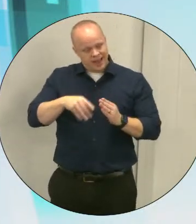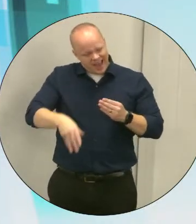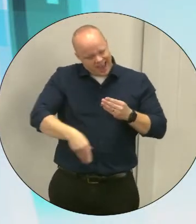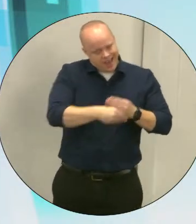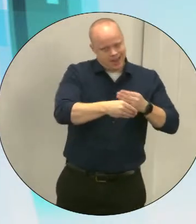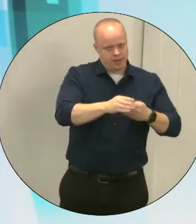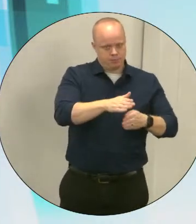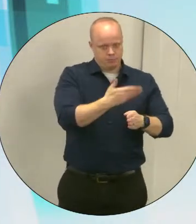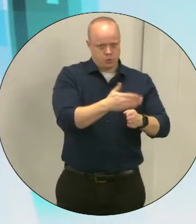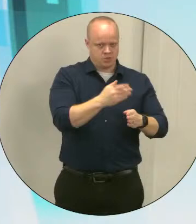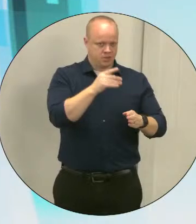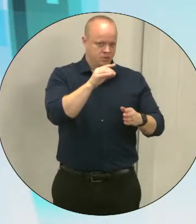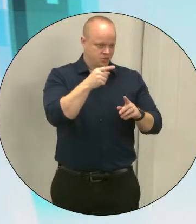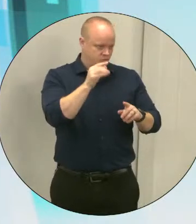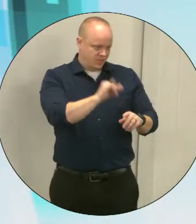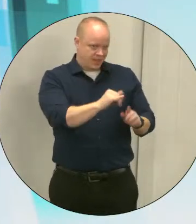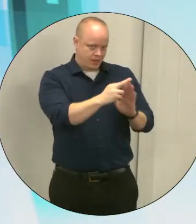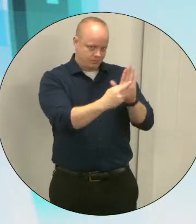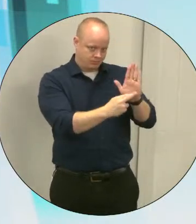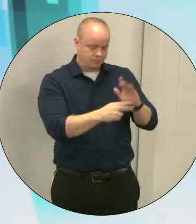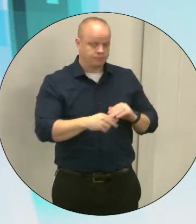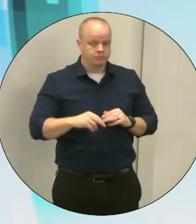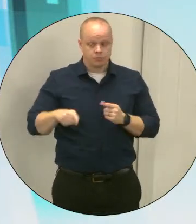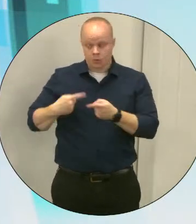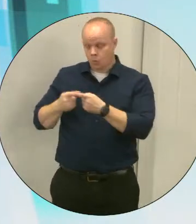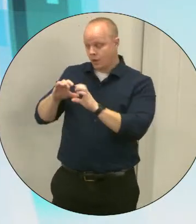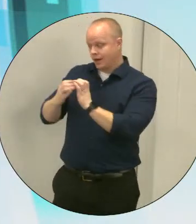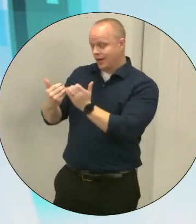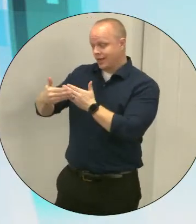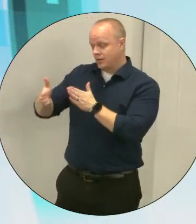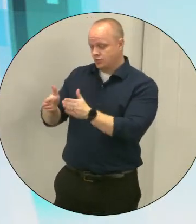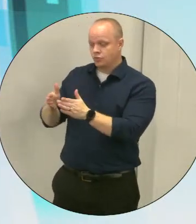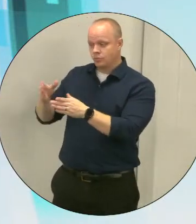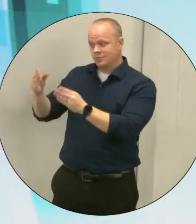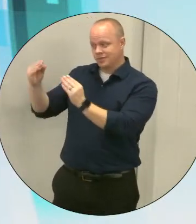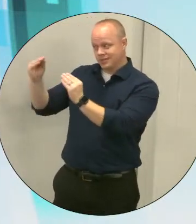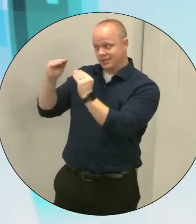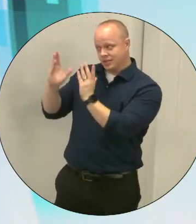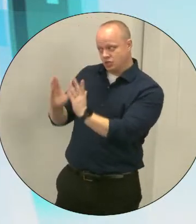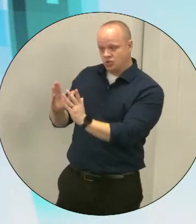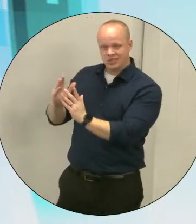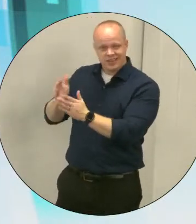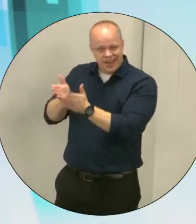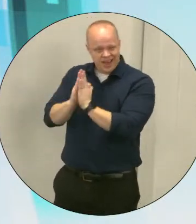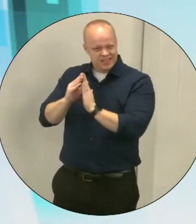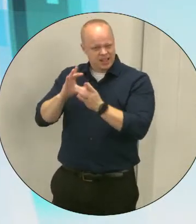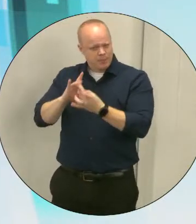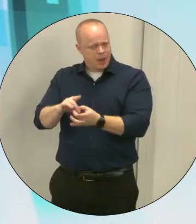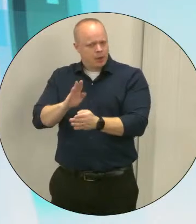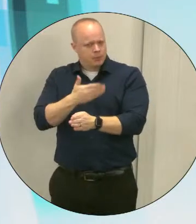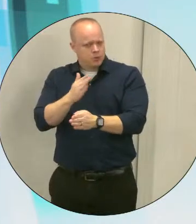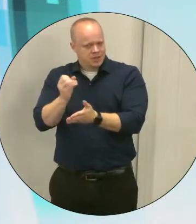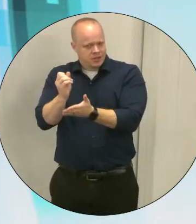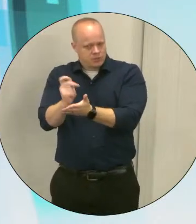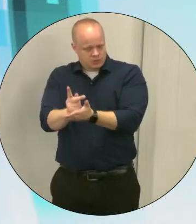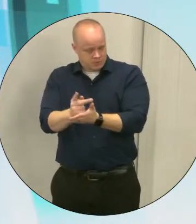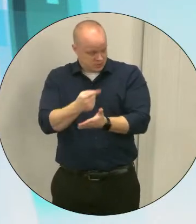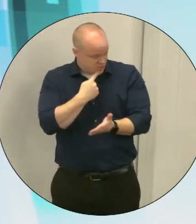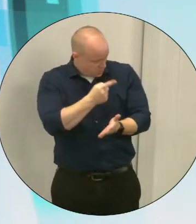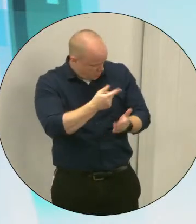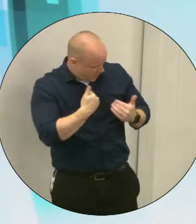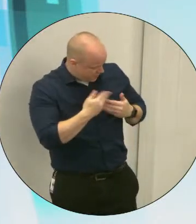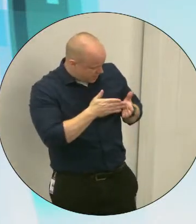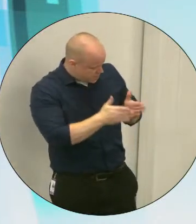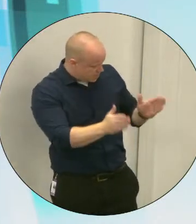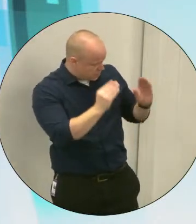to this regulation. When classroom teachers ask me about a music endorsement, I have been asked, don't you have a general teaching license like me? And